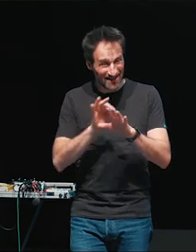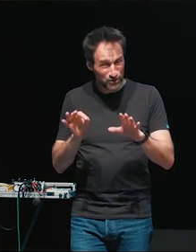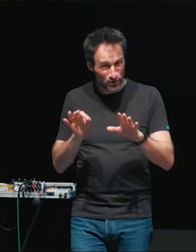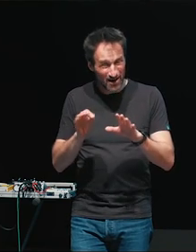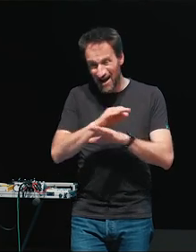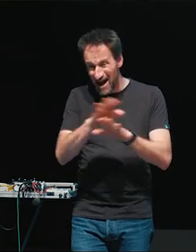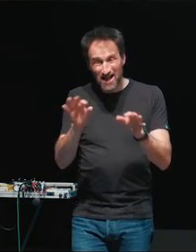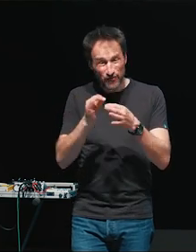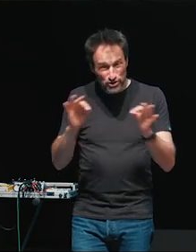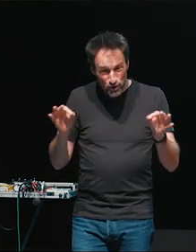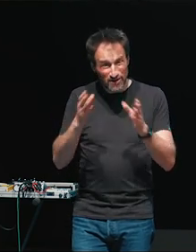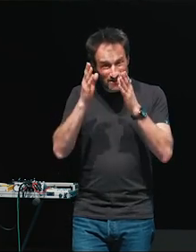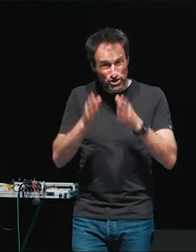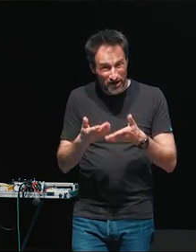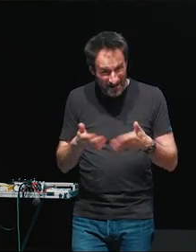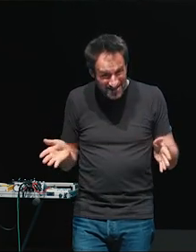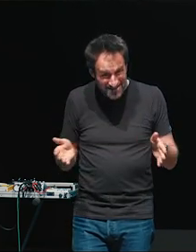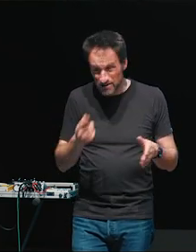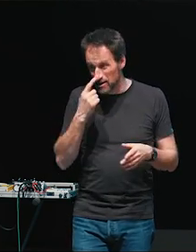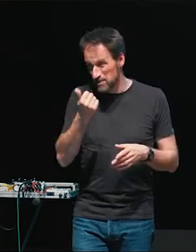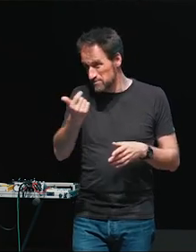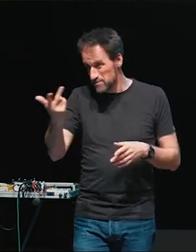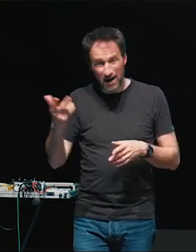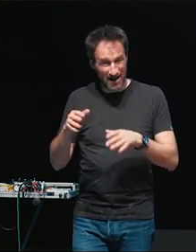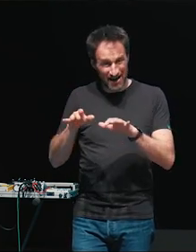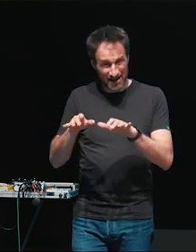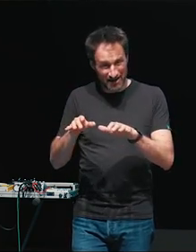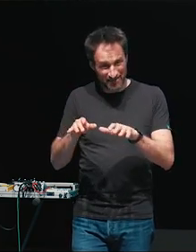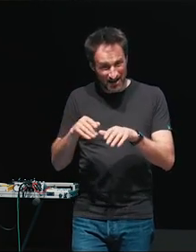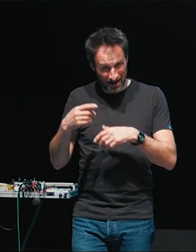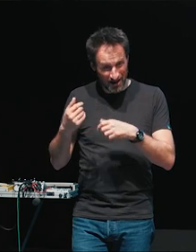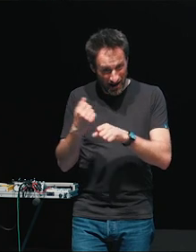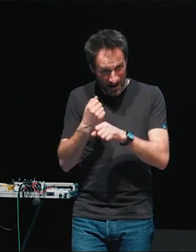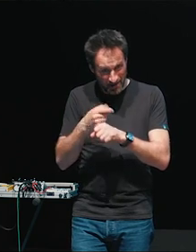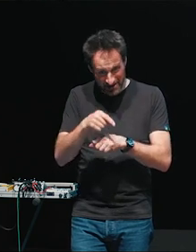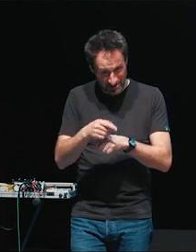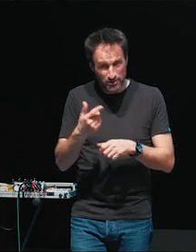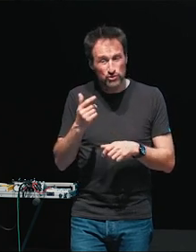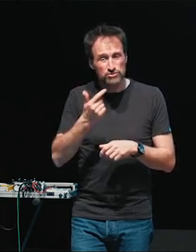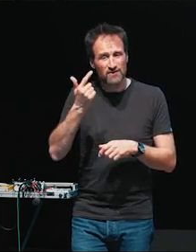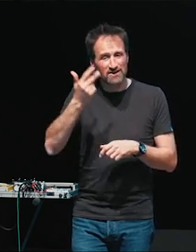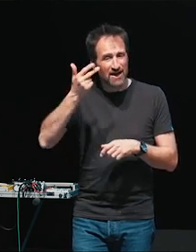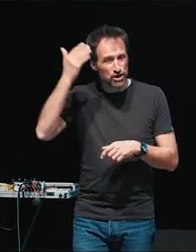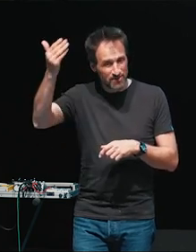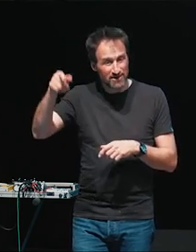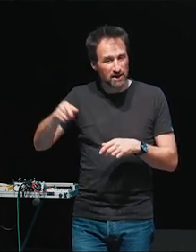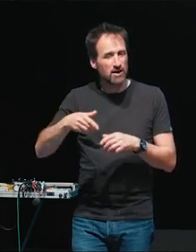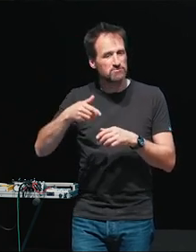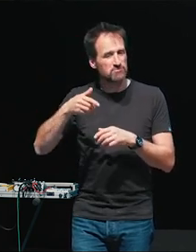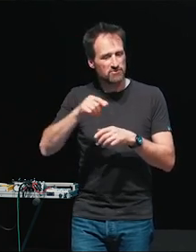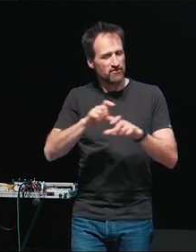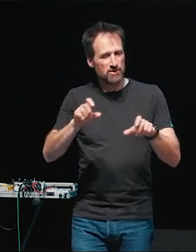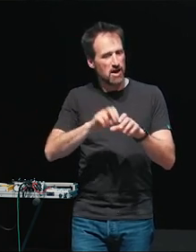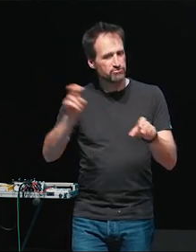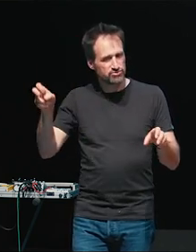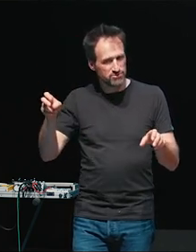now serverless. It's done by a few engineers. 2 years down the line, they have left your company. Two more new engineers